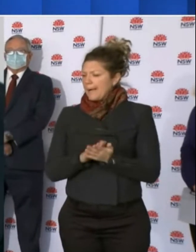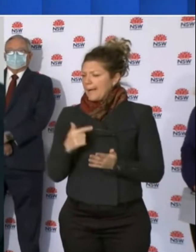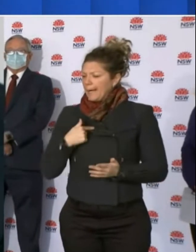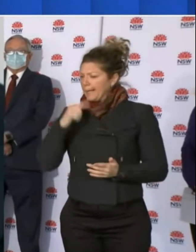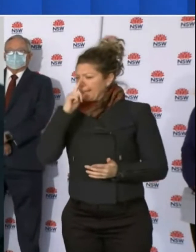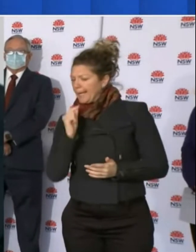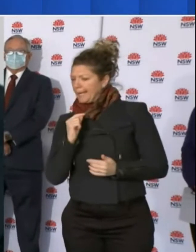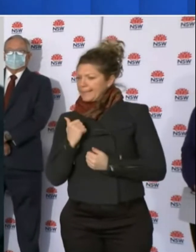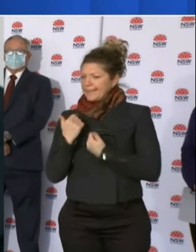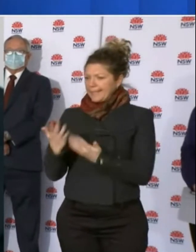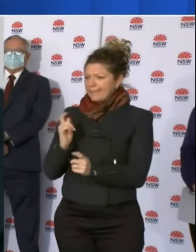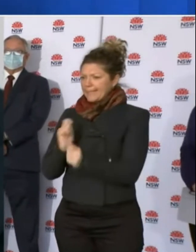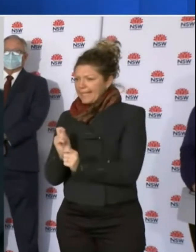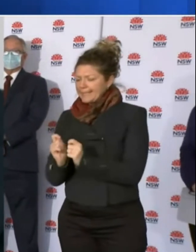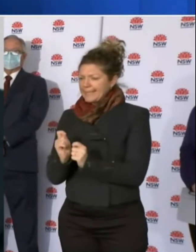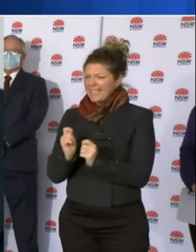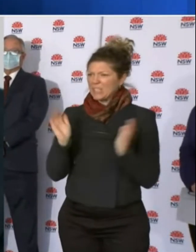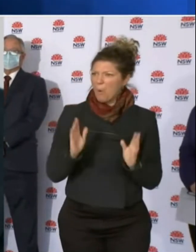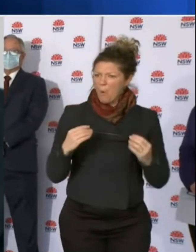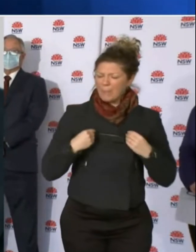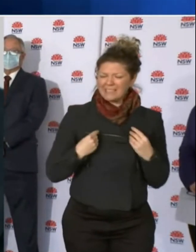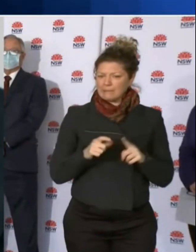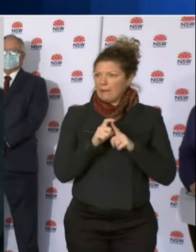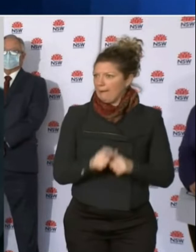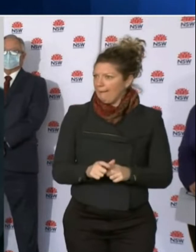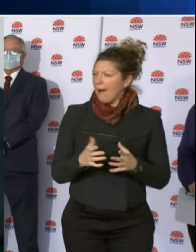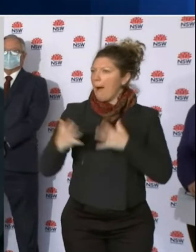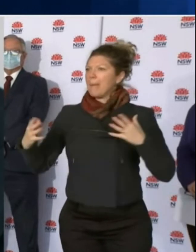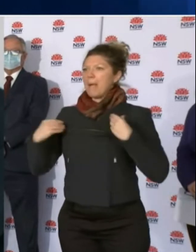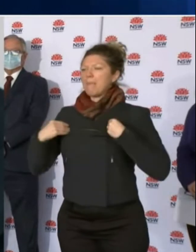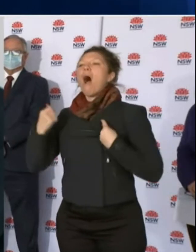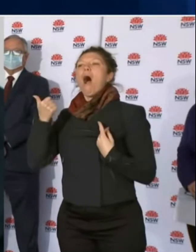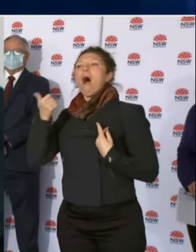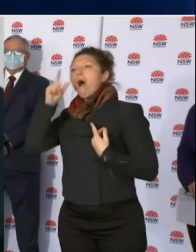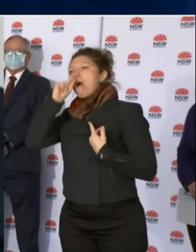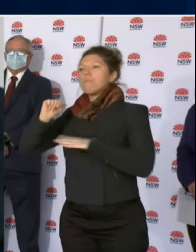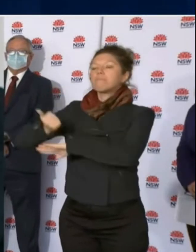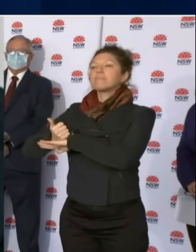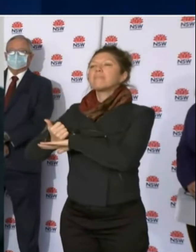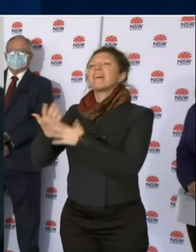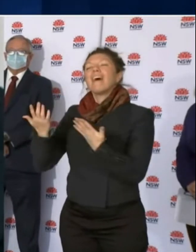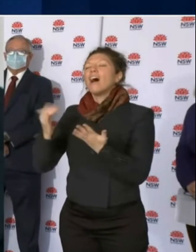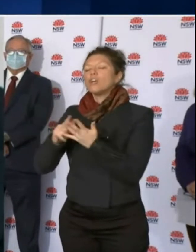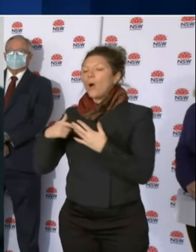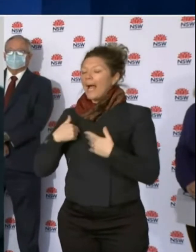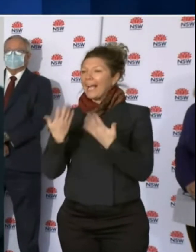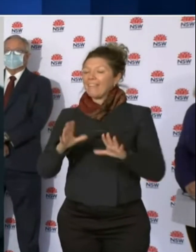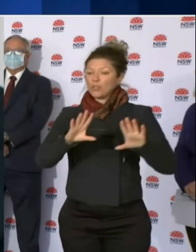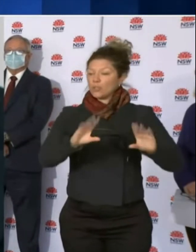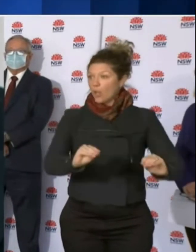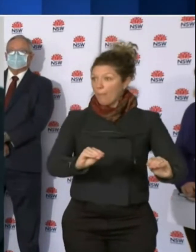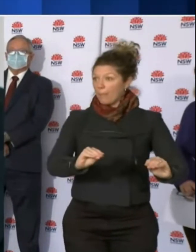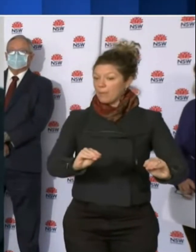those testing arrangements and other things. And that's why it was important for us to take a pause so that the industry can resume